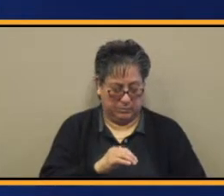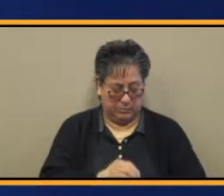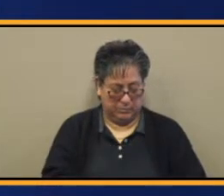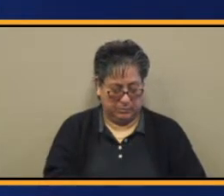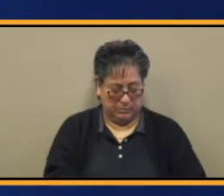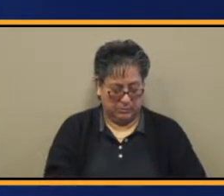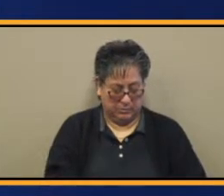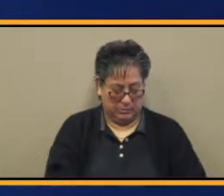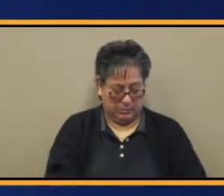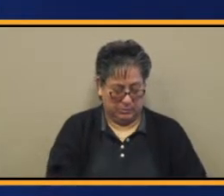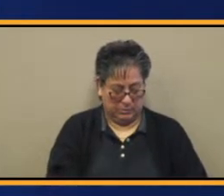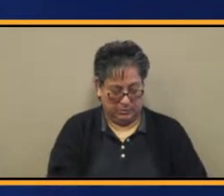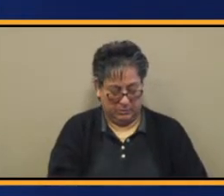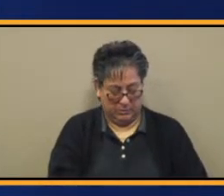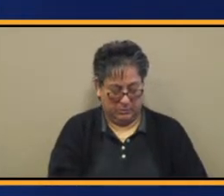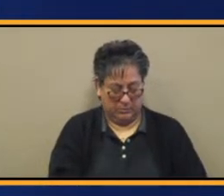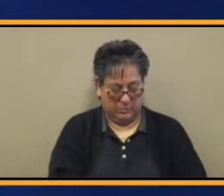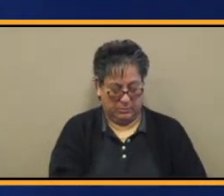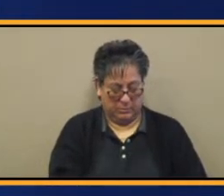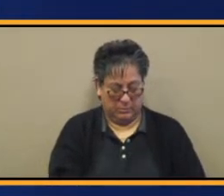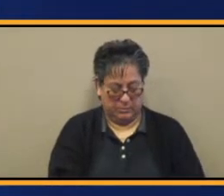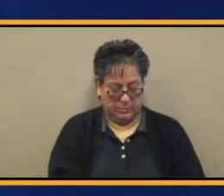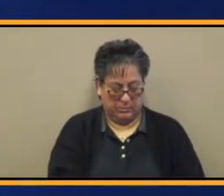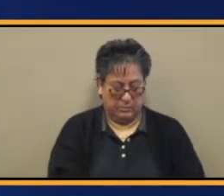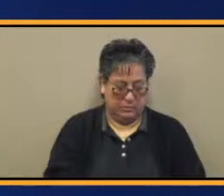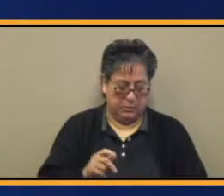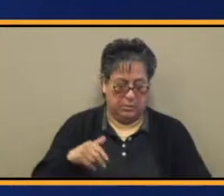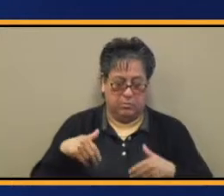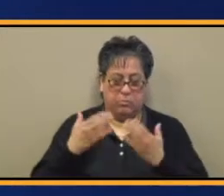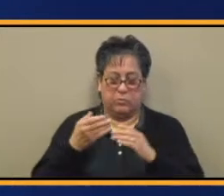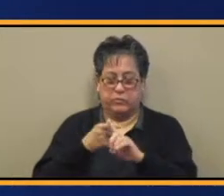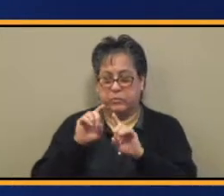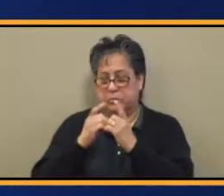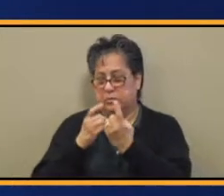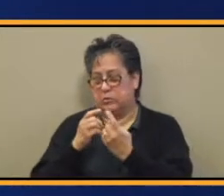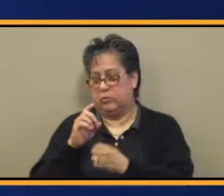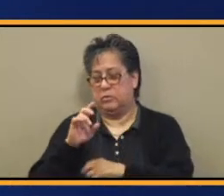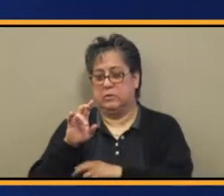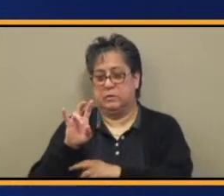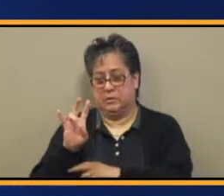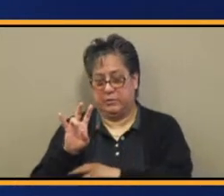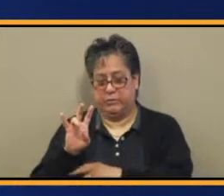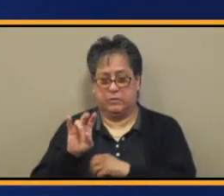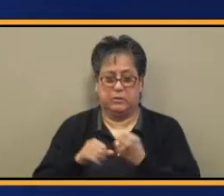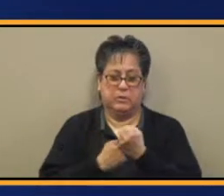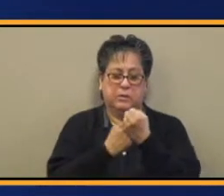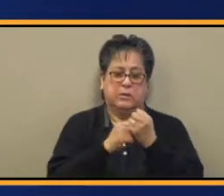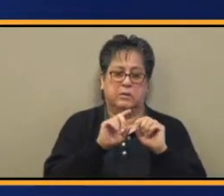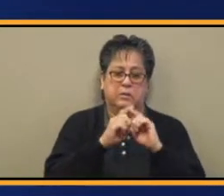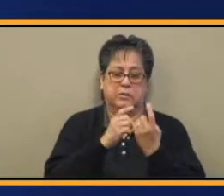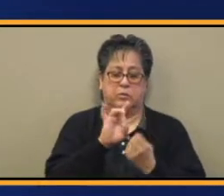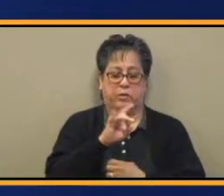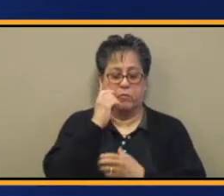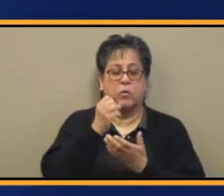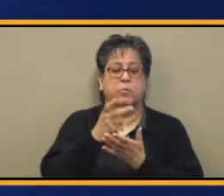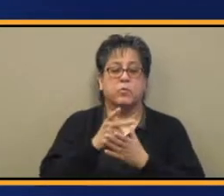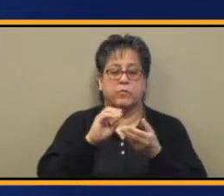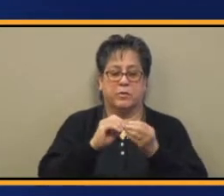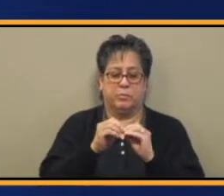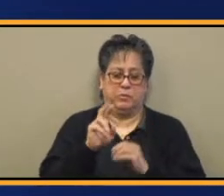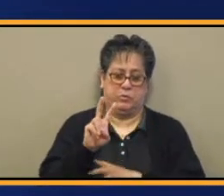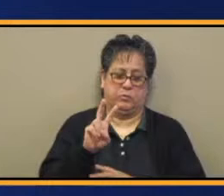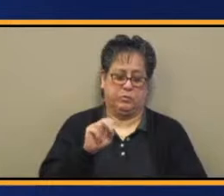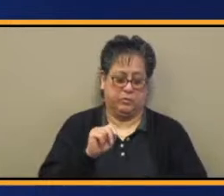motion. We have a motion and a second. Yes, sir. There's a motion made by Representative Rivera, seconded by Representative Canales, to approve item number